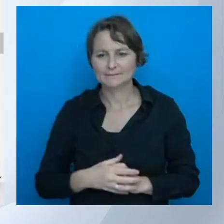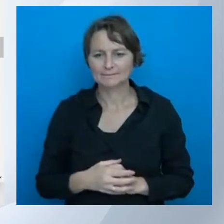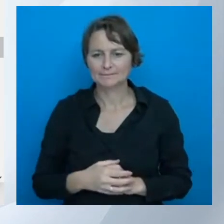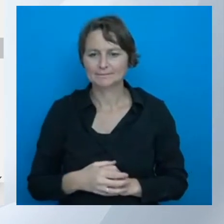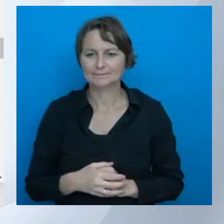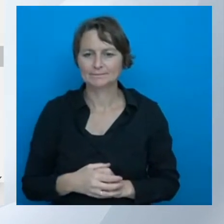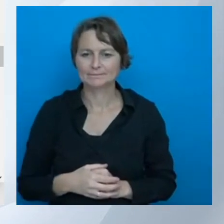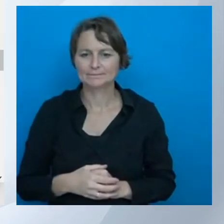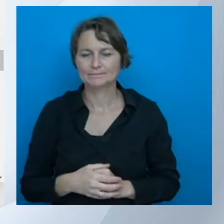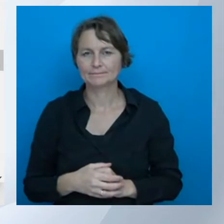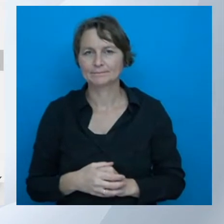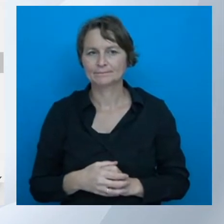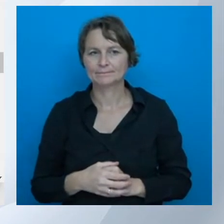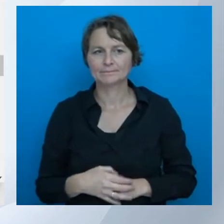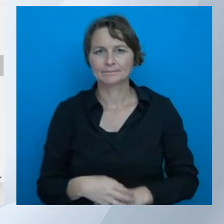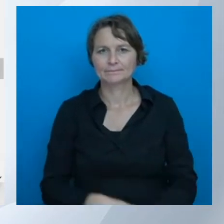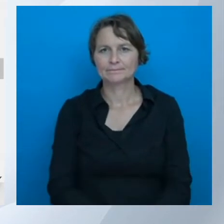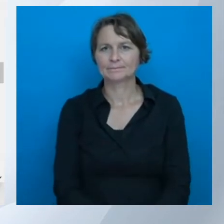There.